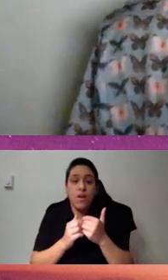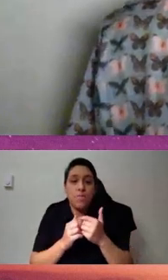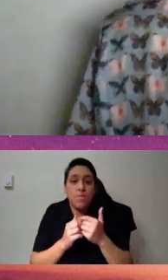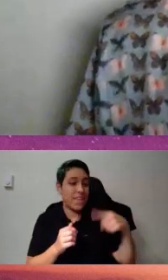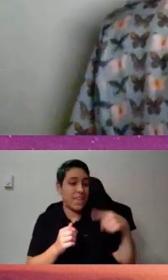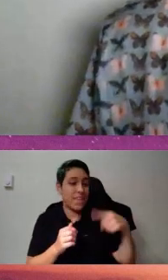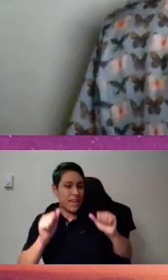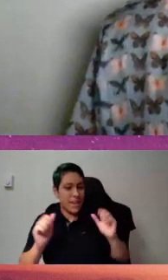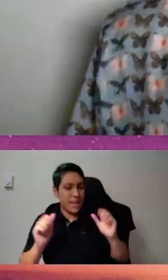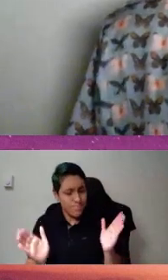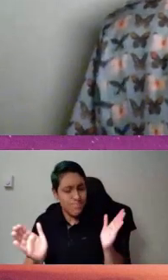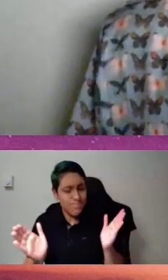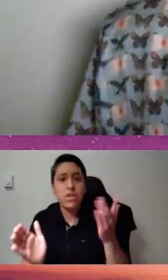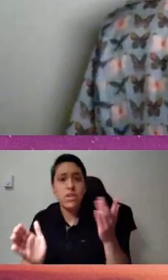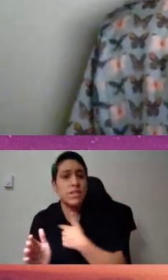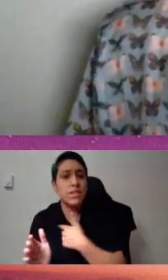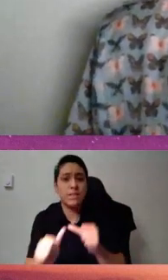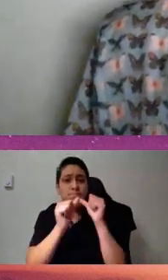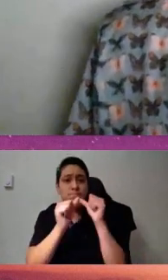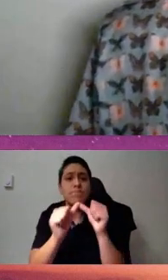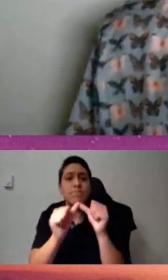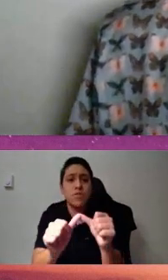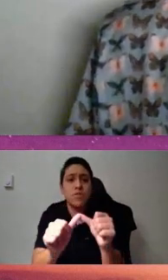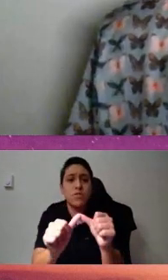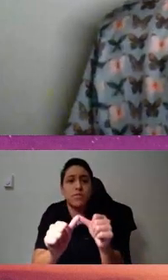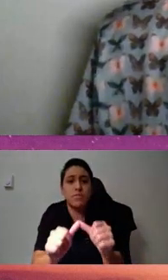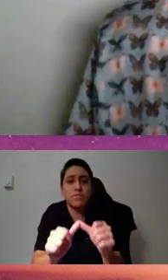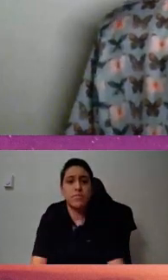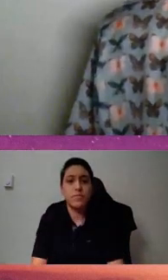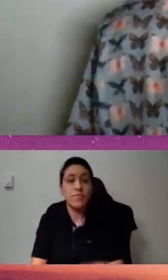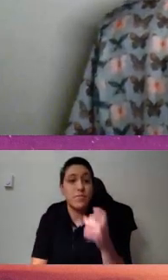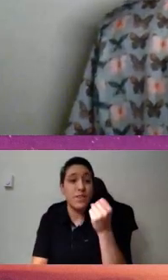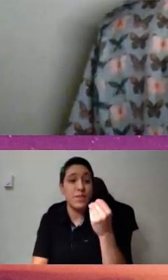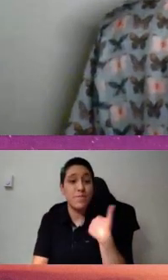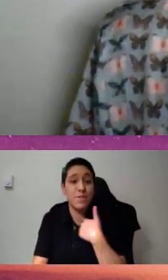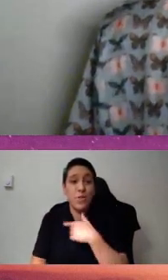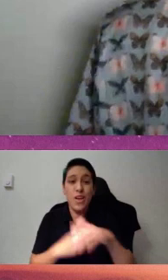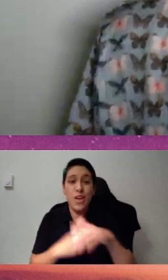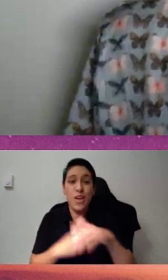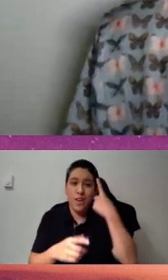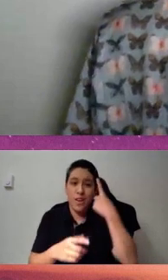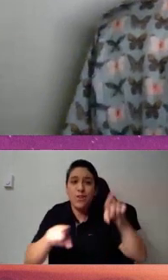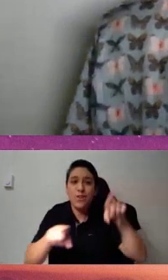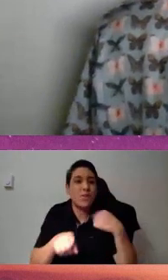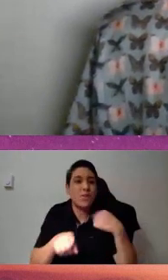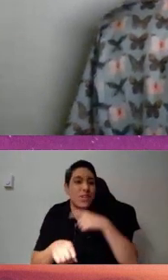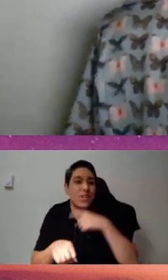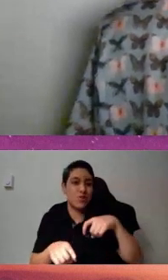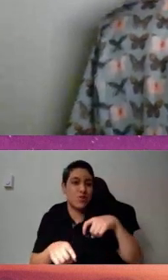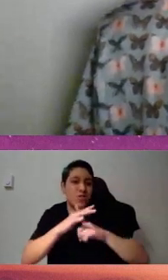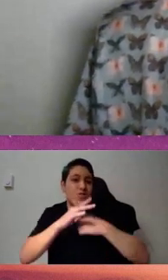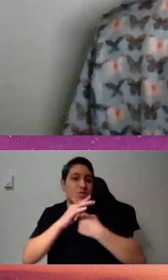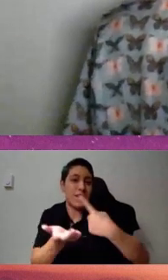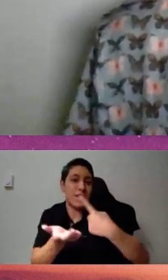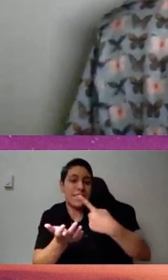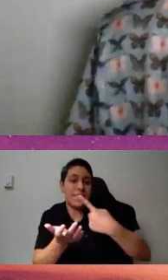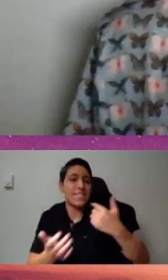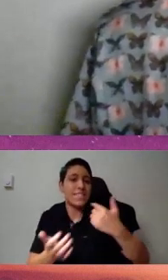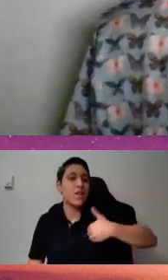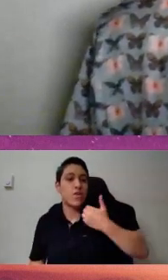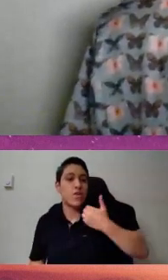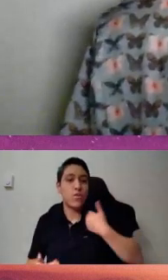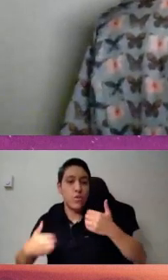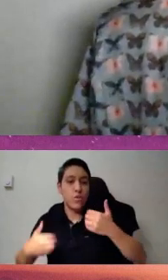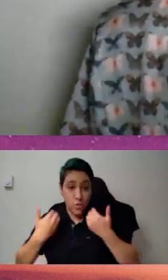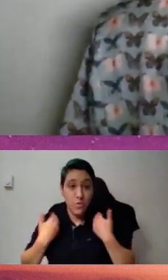And so everybody astutely agreed, we came to consensus that that's where we should start, is by asking and talking